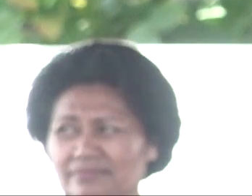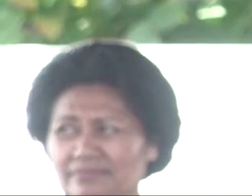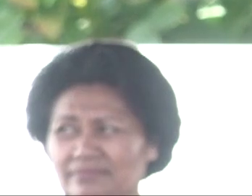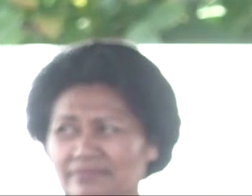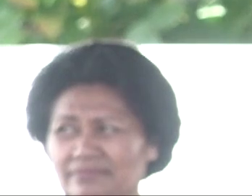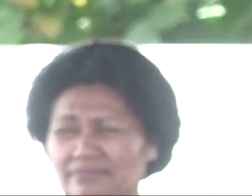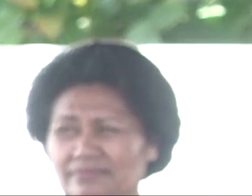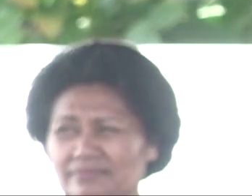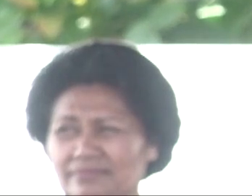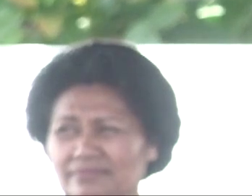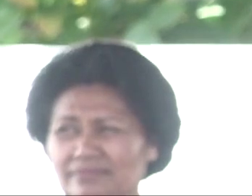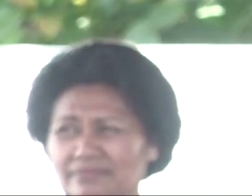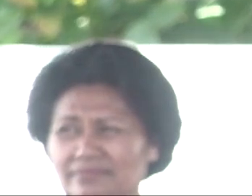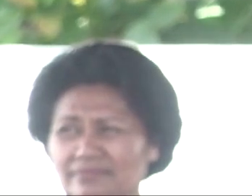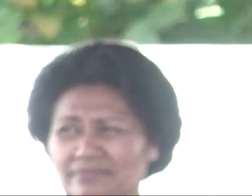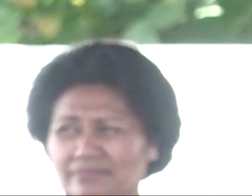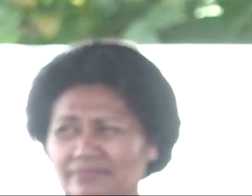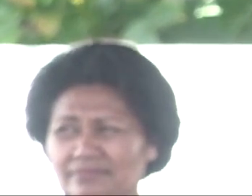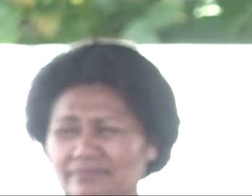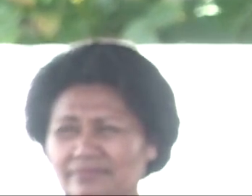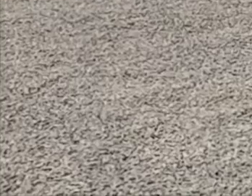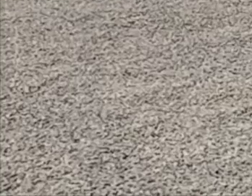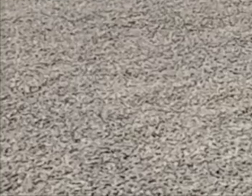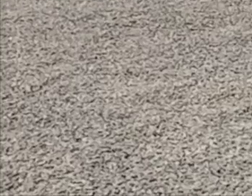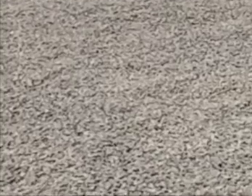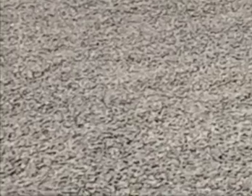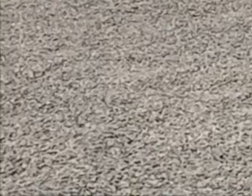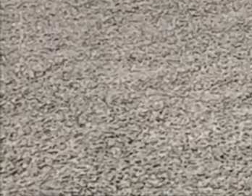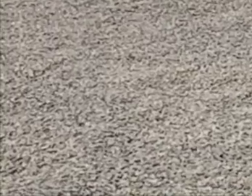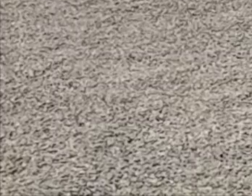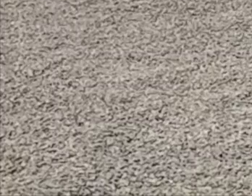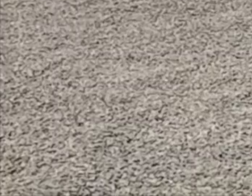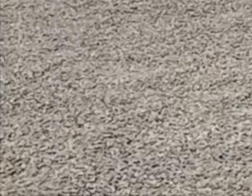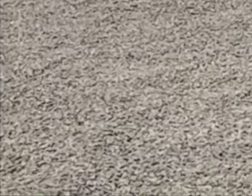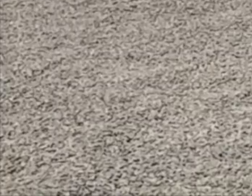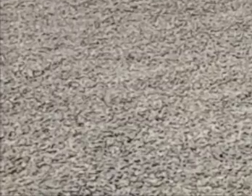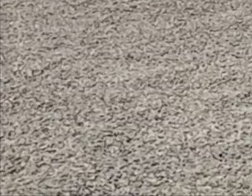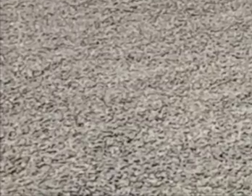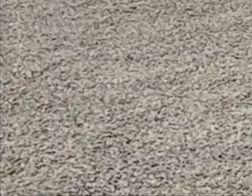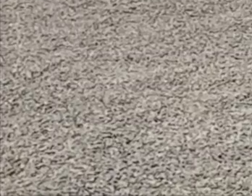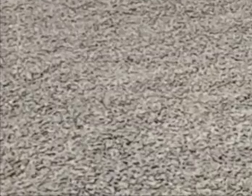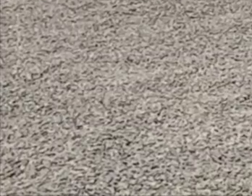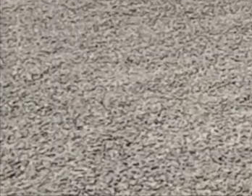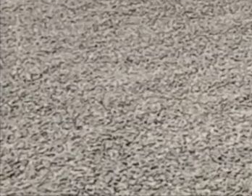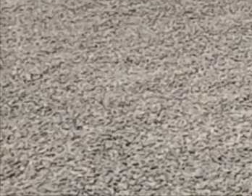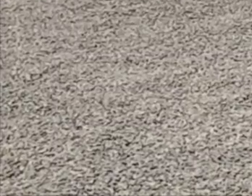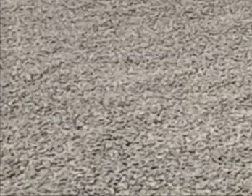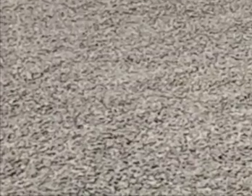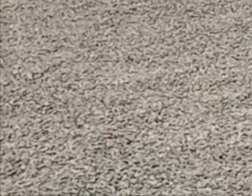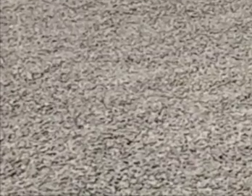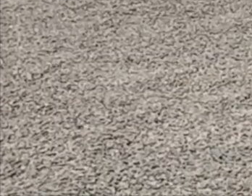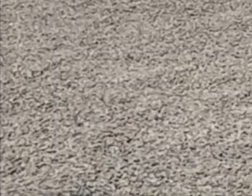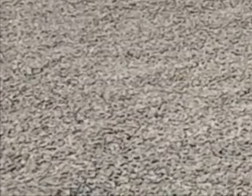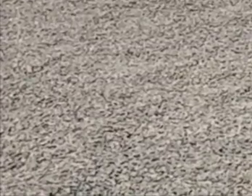that leaving your home and your parents and guardians and trusting your professional and personal growth with the church and